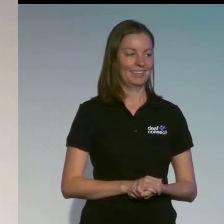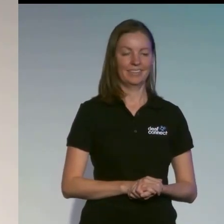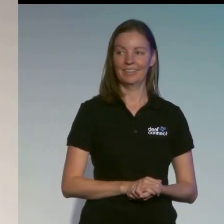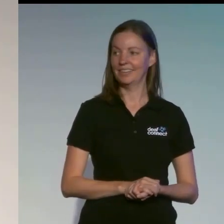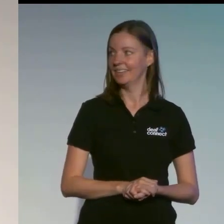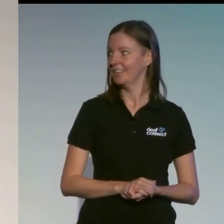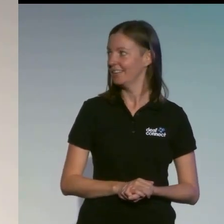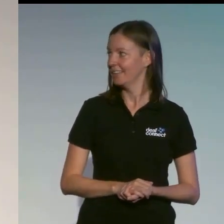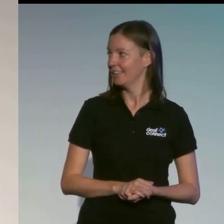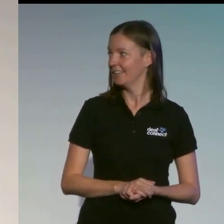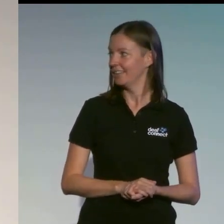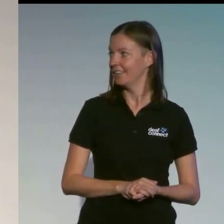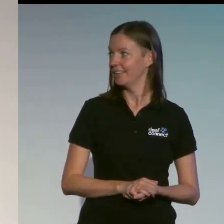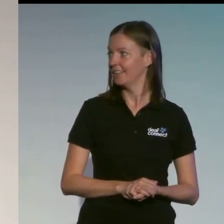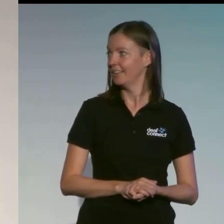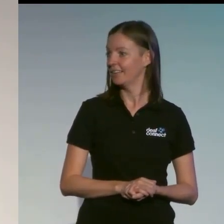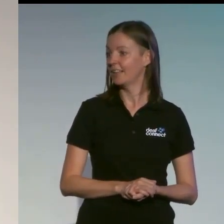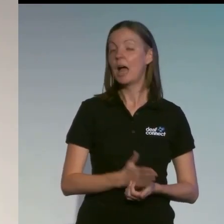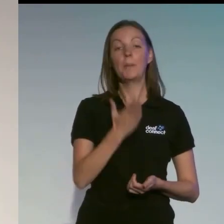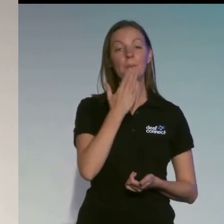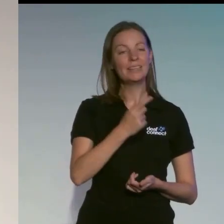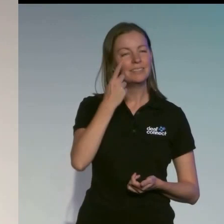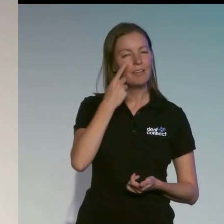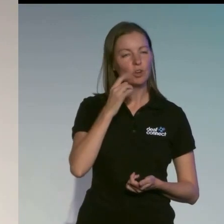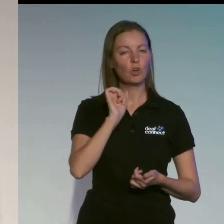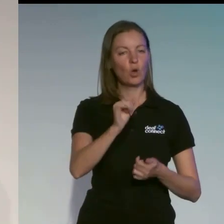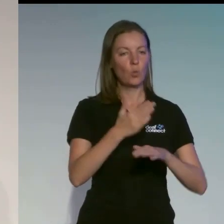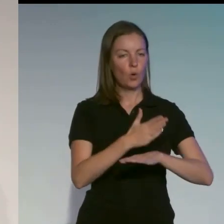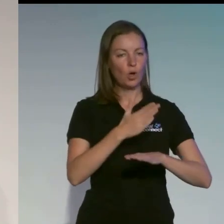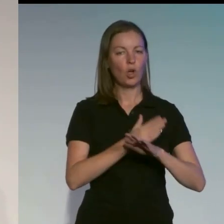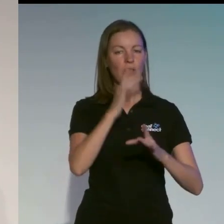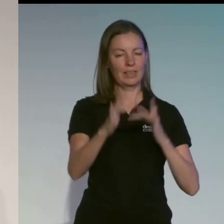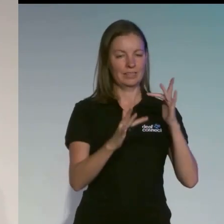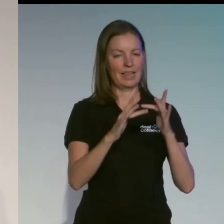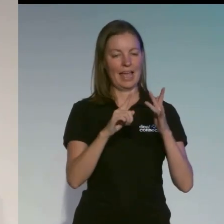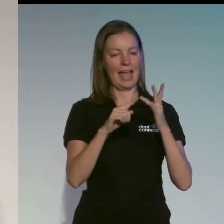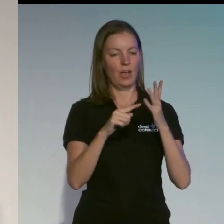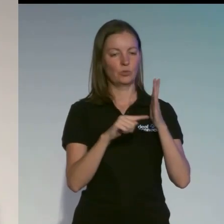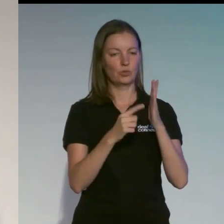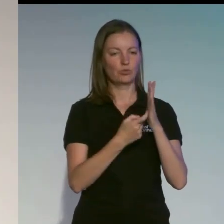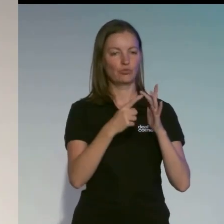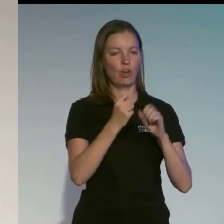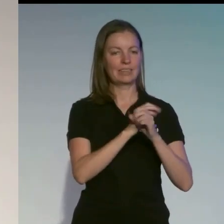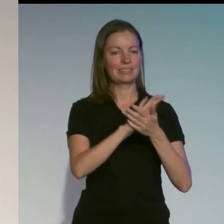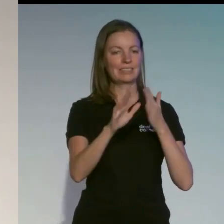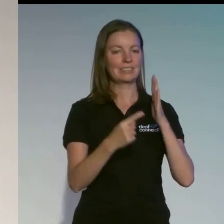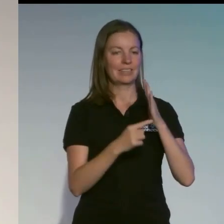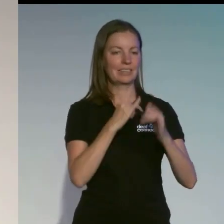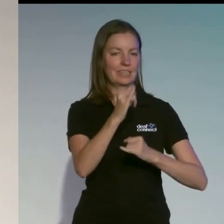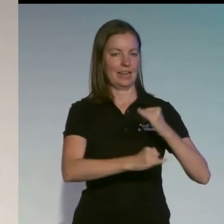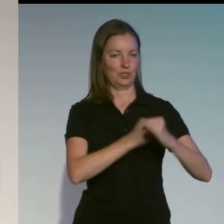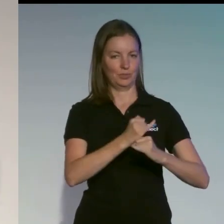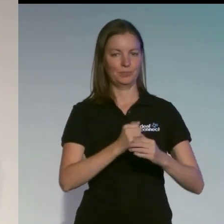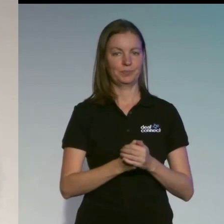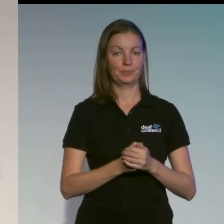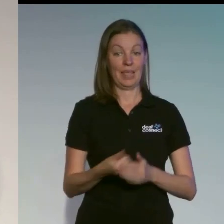Grateful thanks to Yvonne, and do look up her work on the Outright International website. Now, our next speaker is one